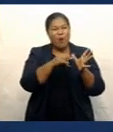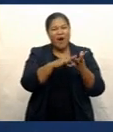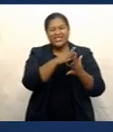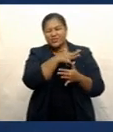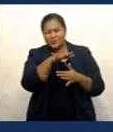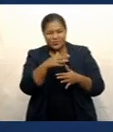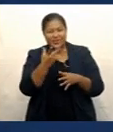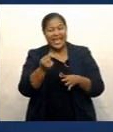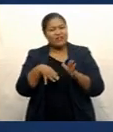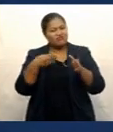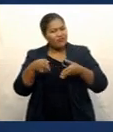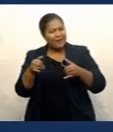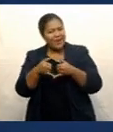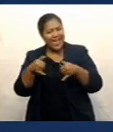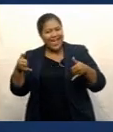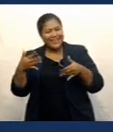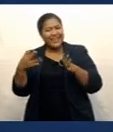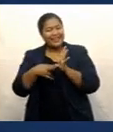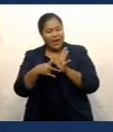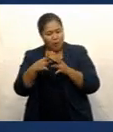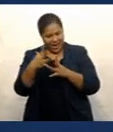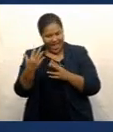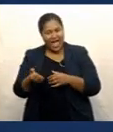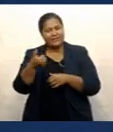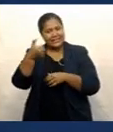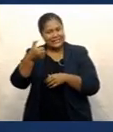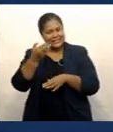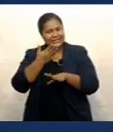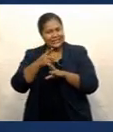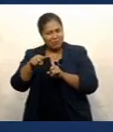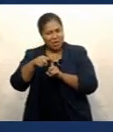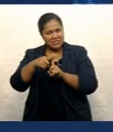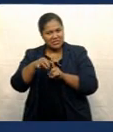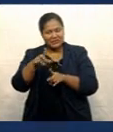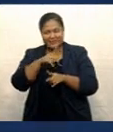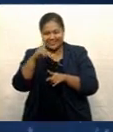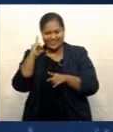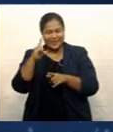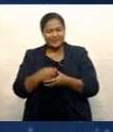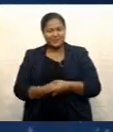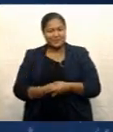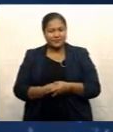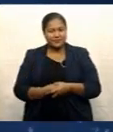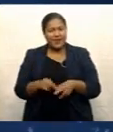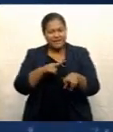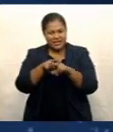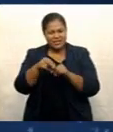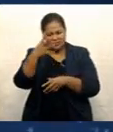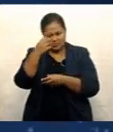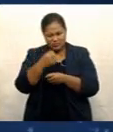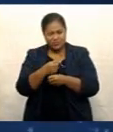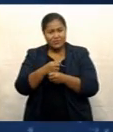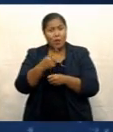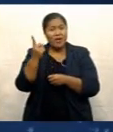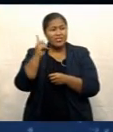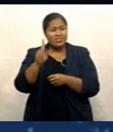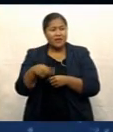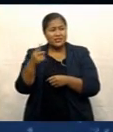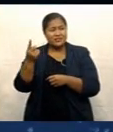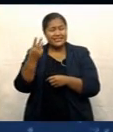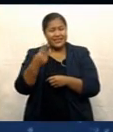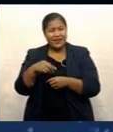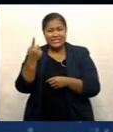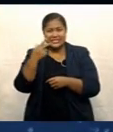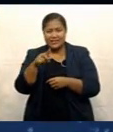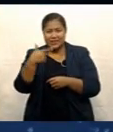and Tremline in Nawaka, has 6 new cases. Fiji has had 1,373